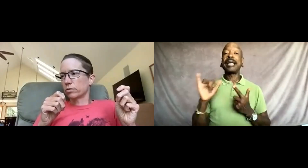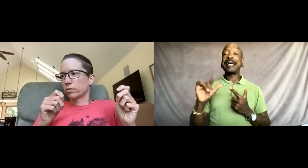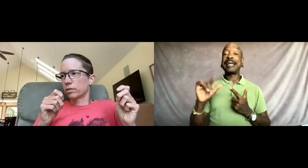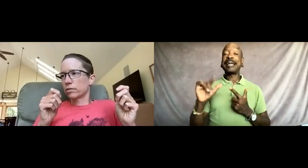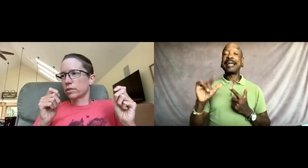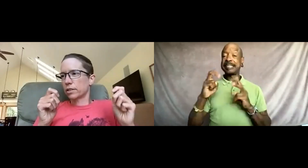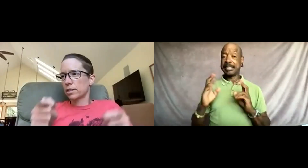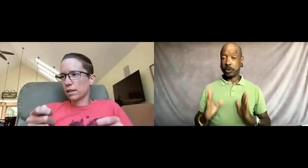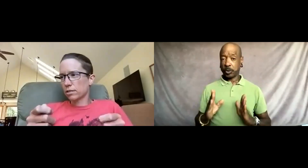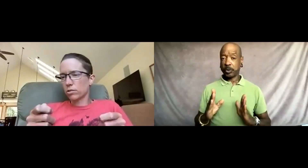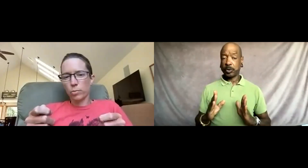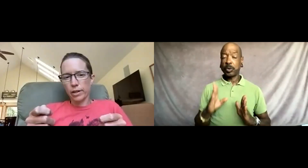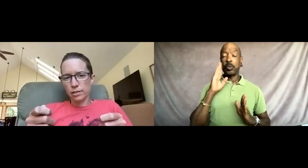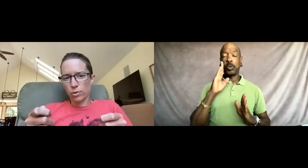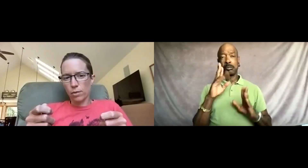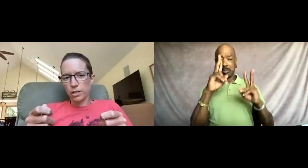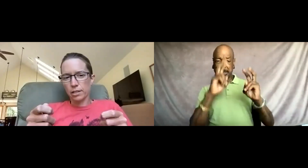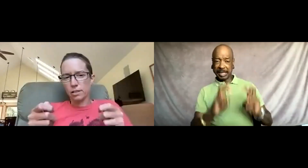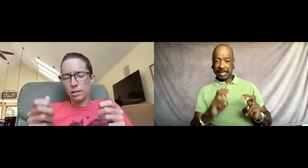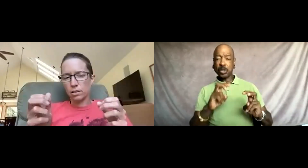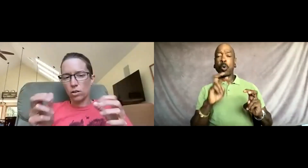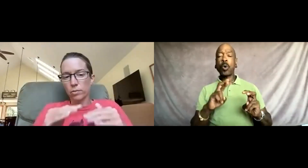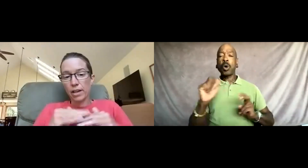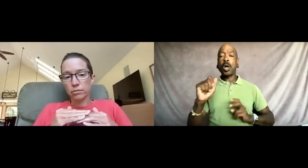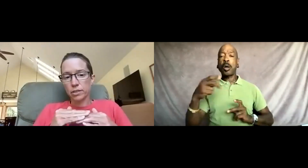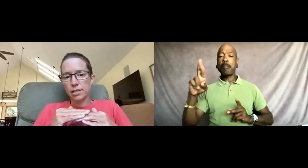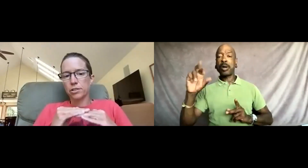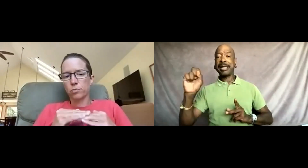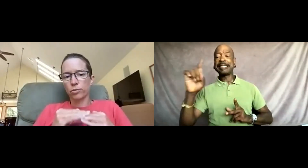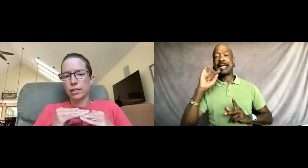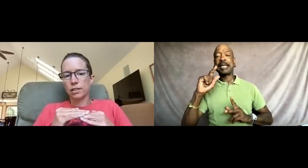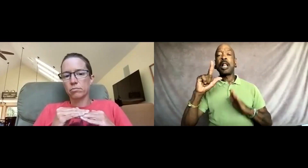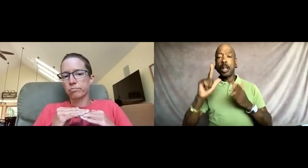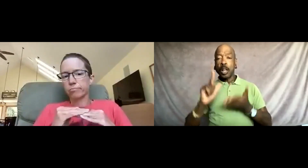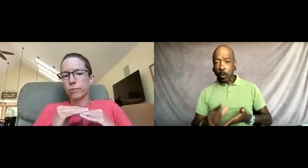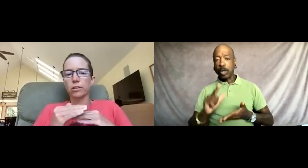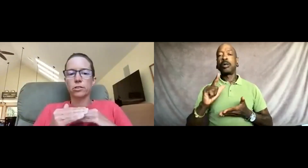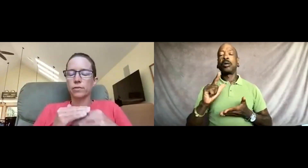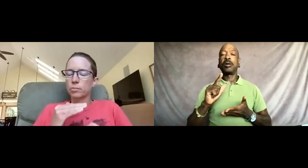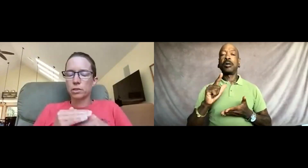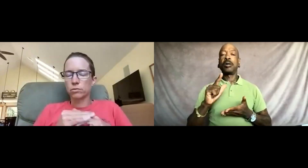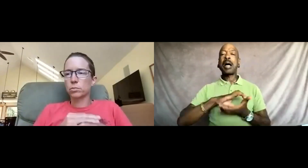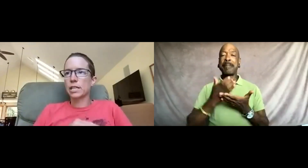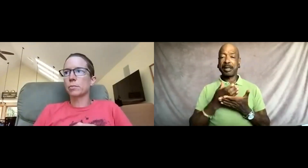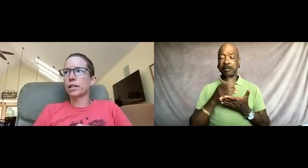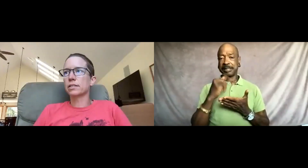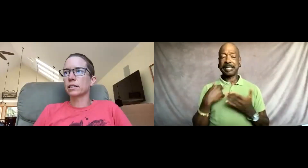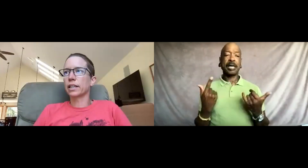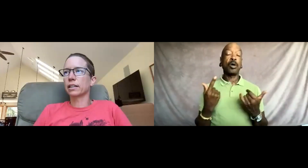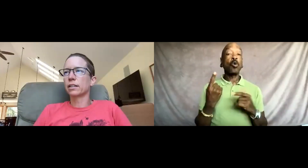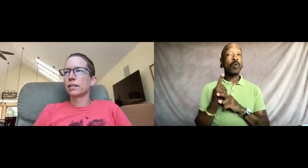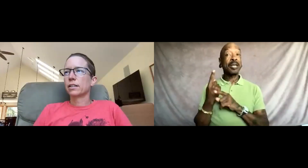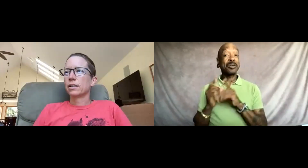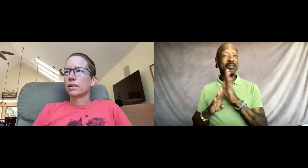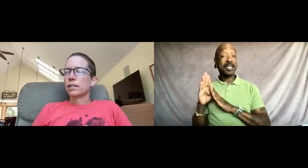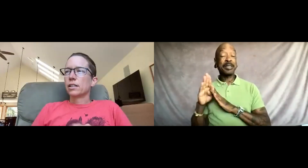will assess or appraise the property at a lower amount, because now you've prevented regular development from taking place on the